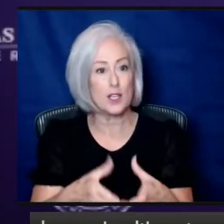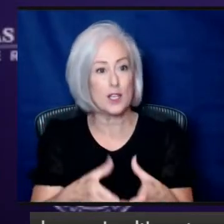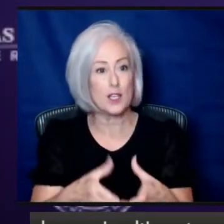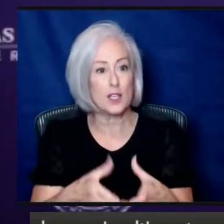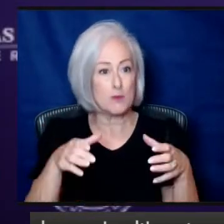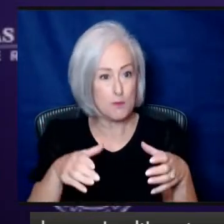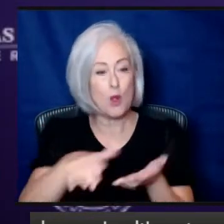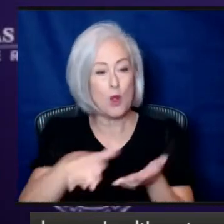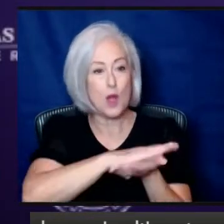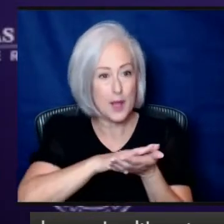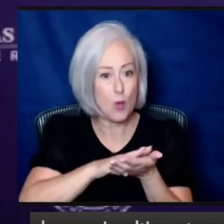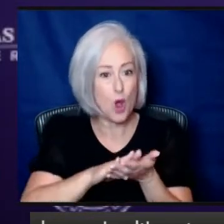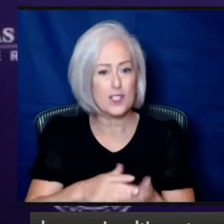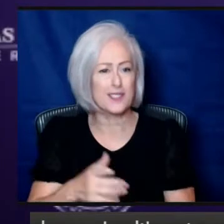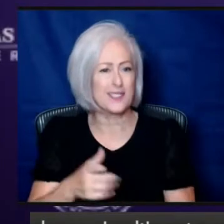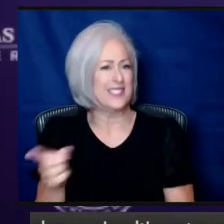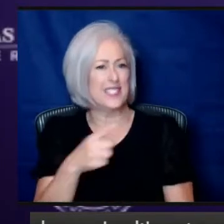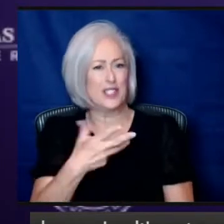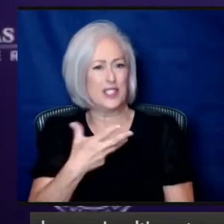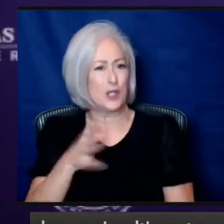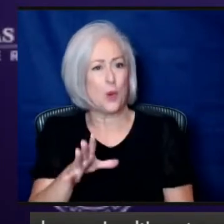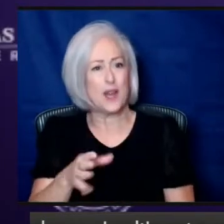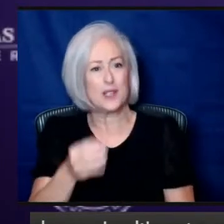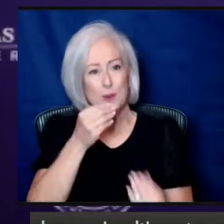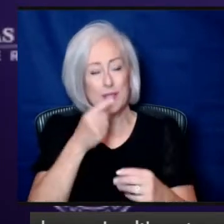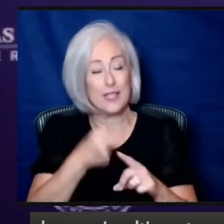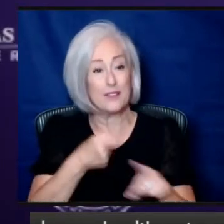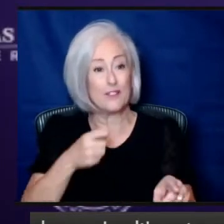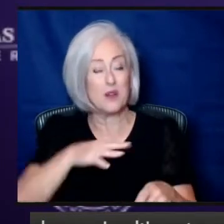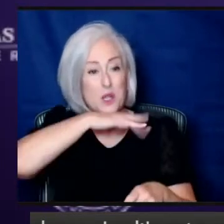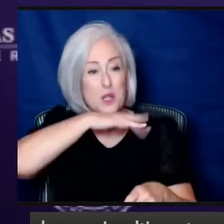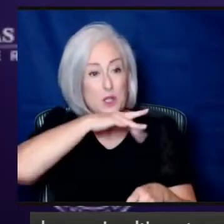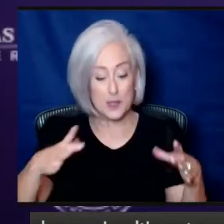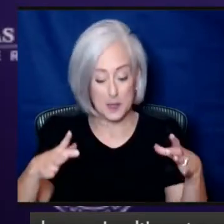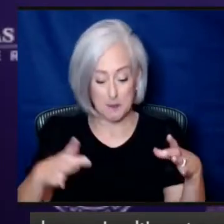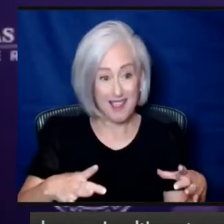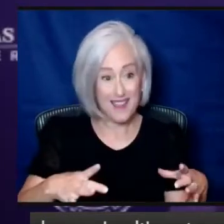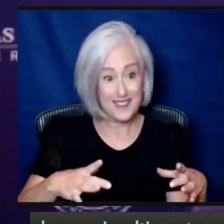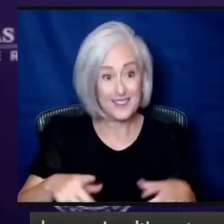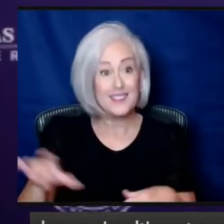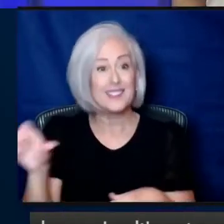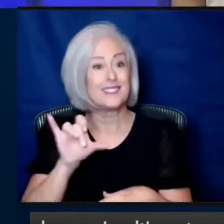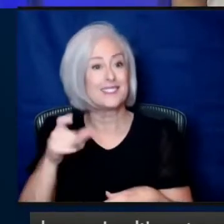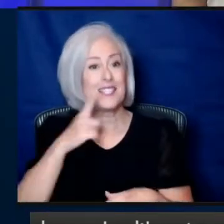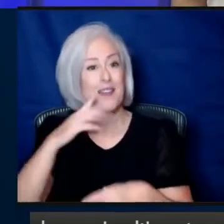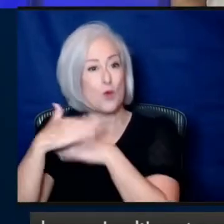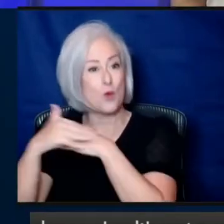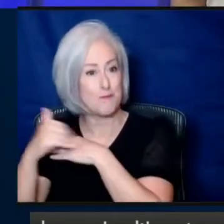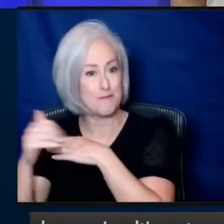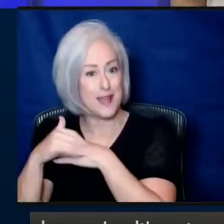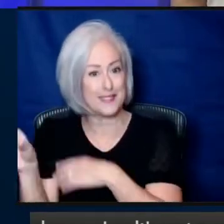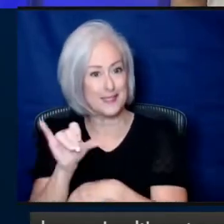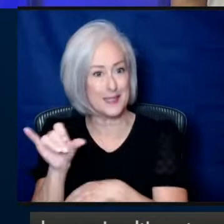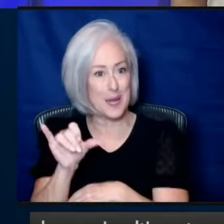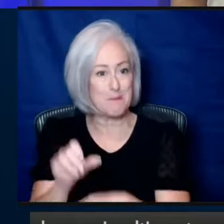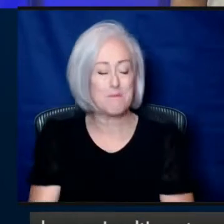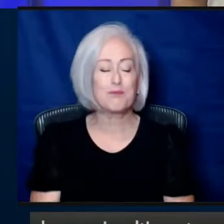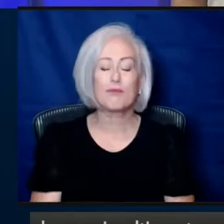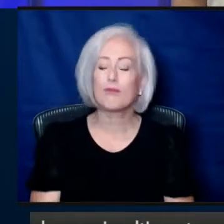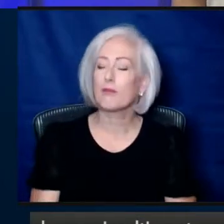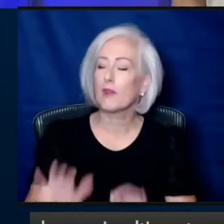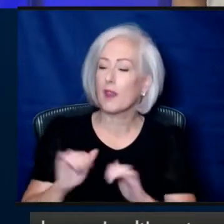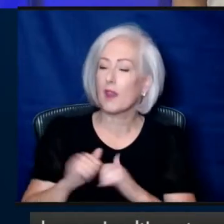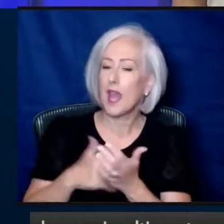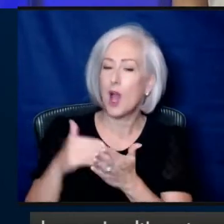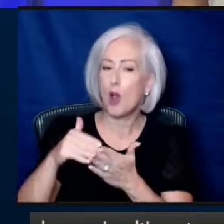them. I don't think any of us wants to eat off of a dirty plate. So I think we can consider the same thing for our pets. How often do you think we should be